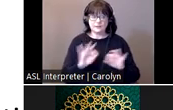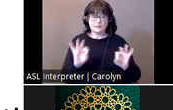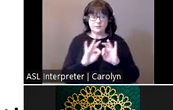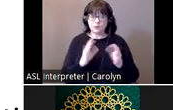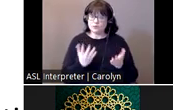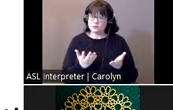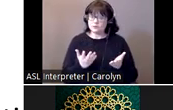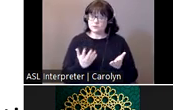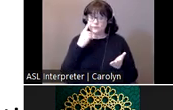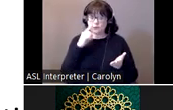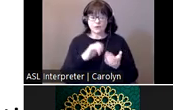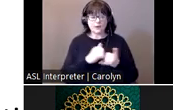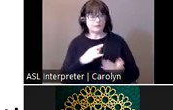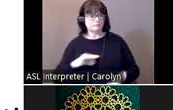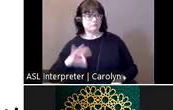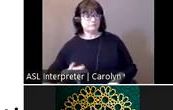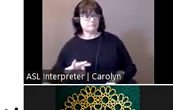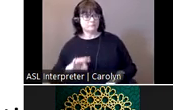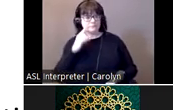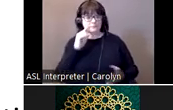sort of the usefulness of them.